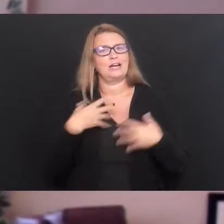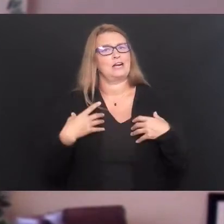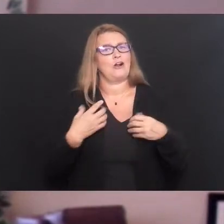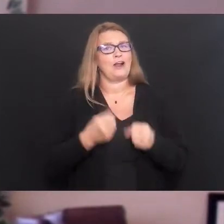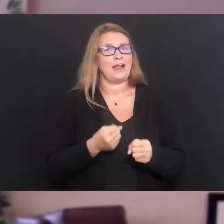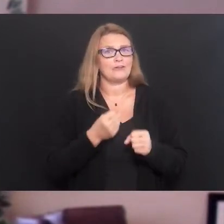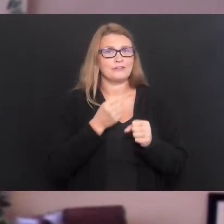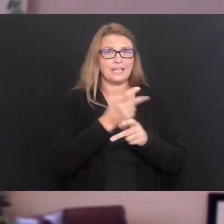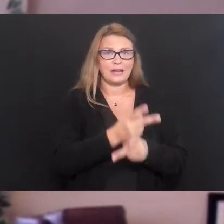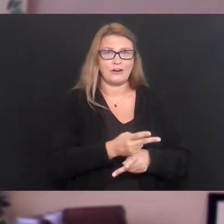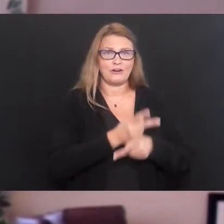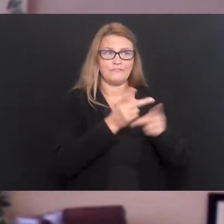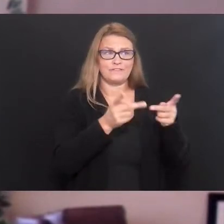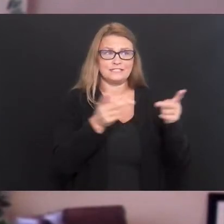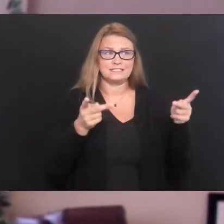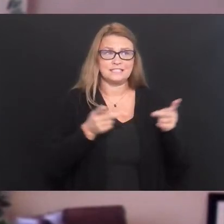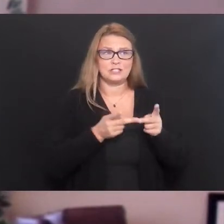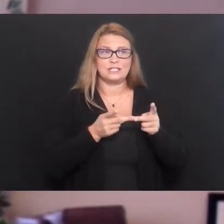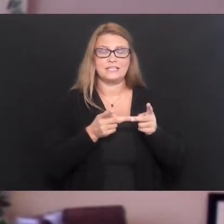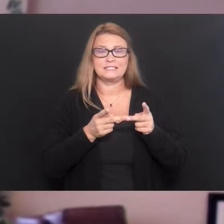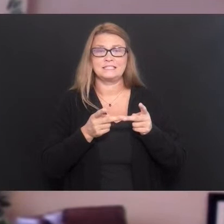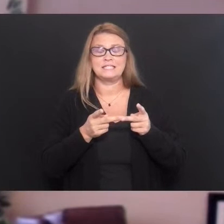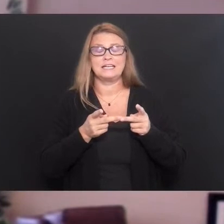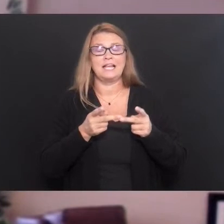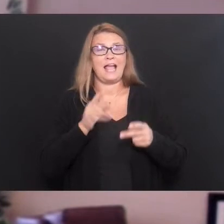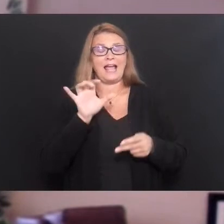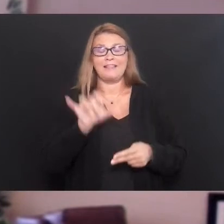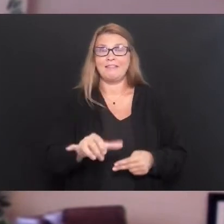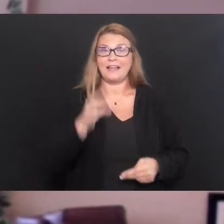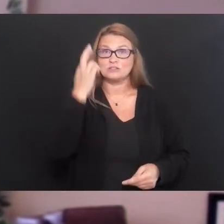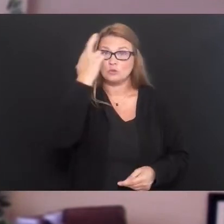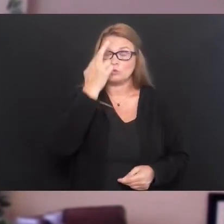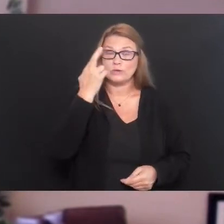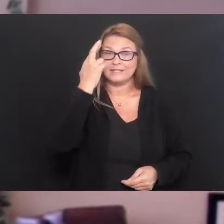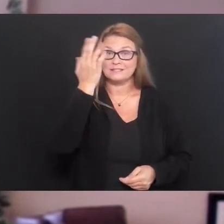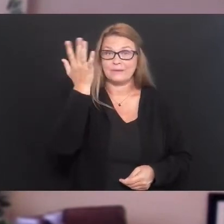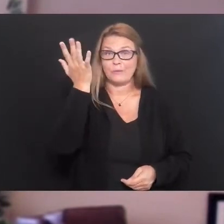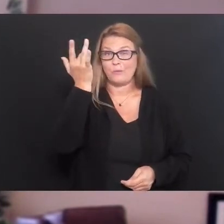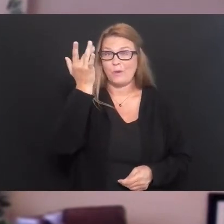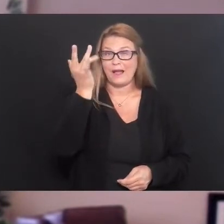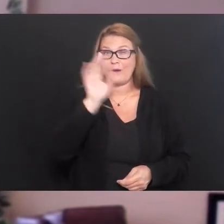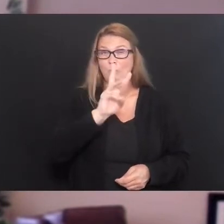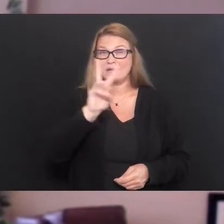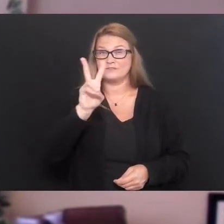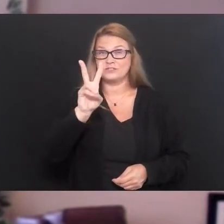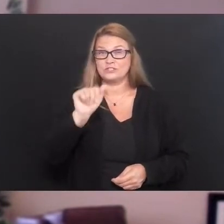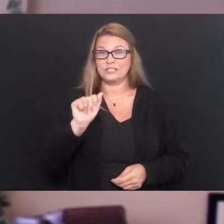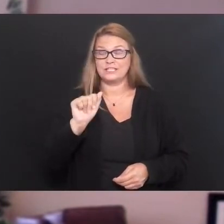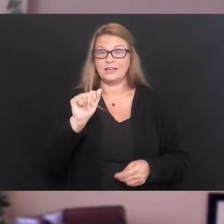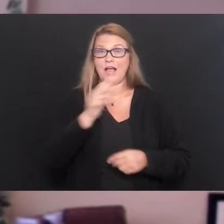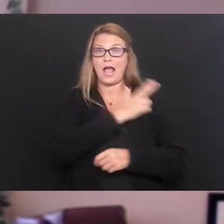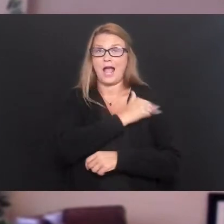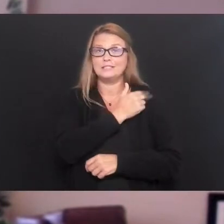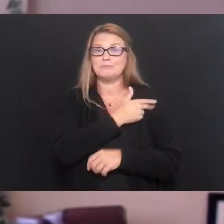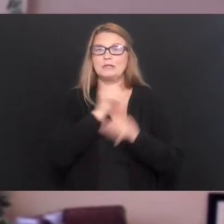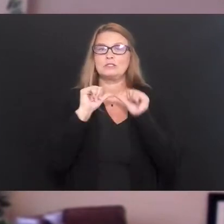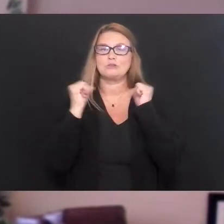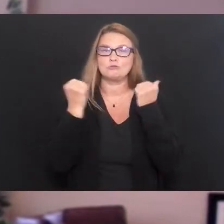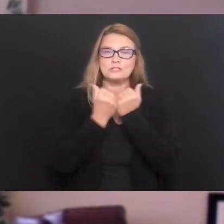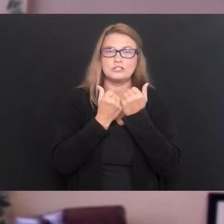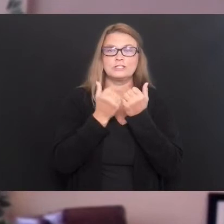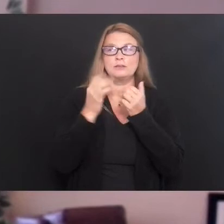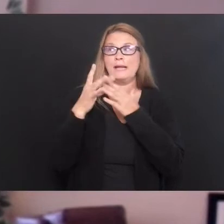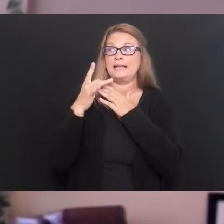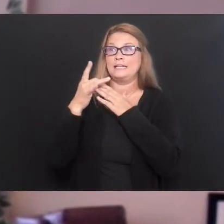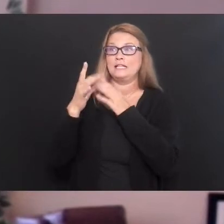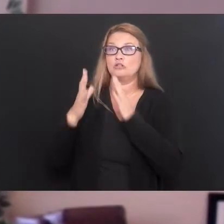and hospital systems. And that's really the reason why the West Virginia Hospital Association and our hospital